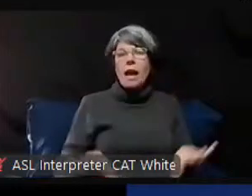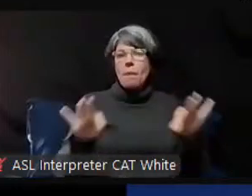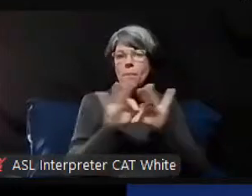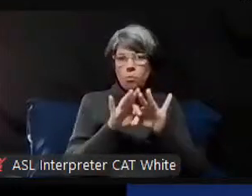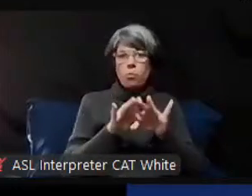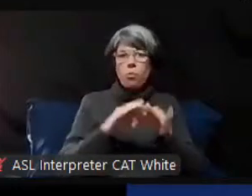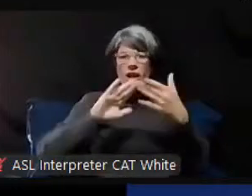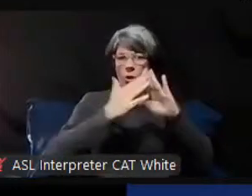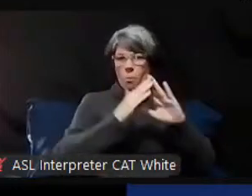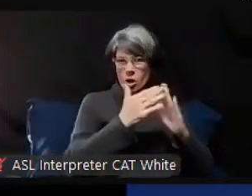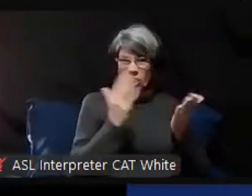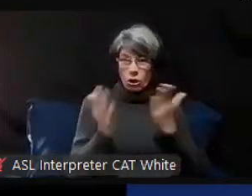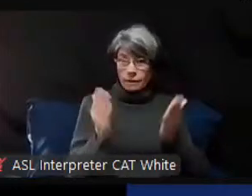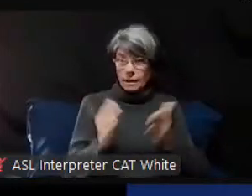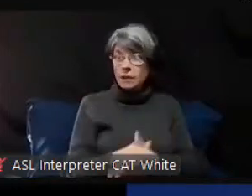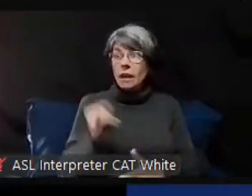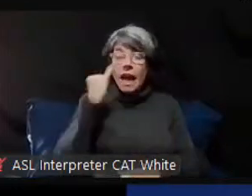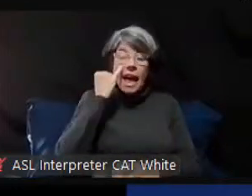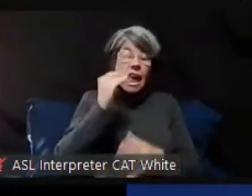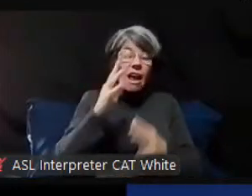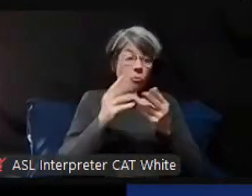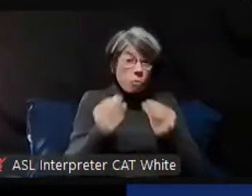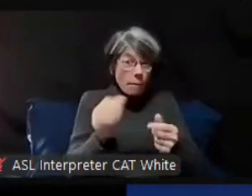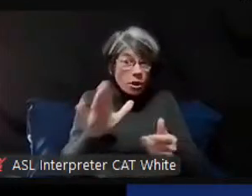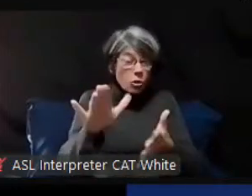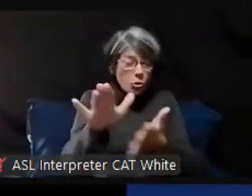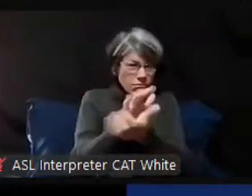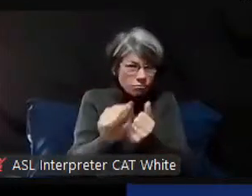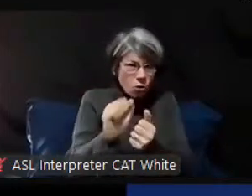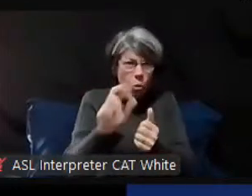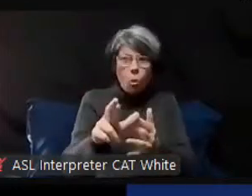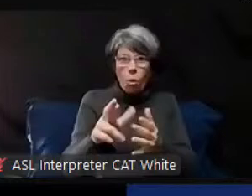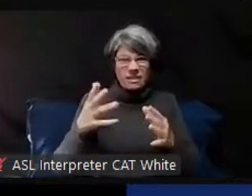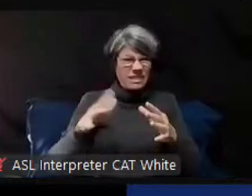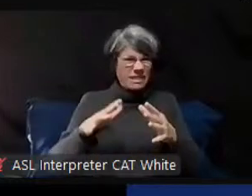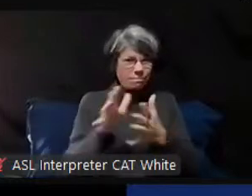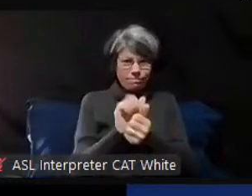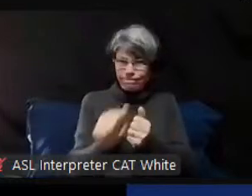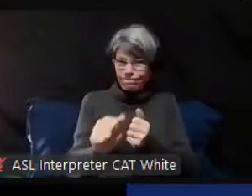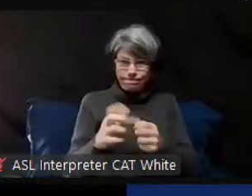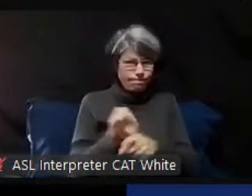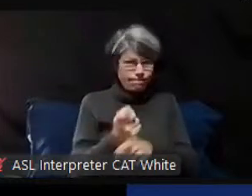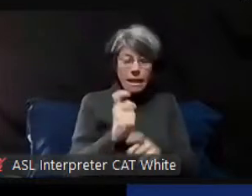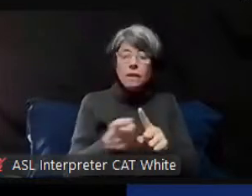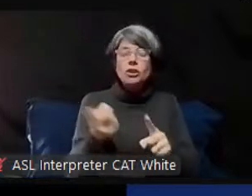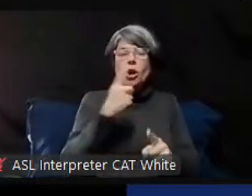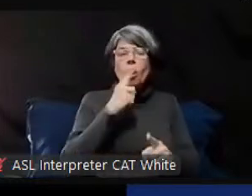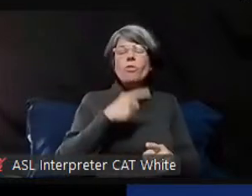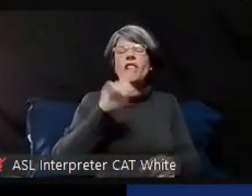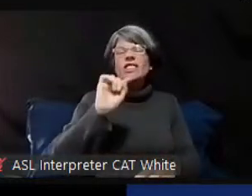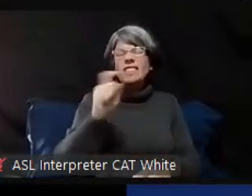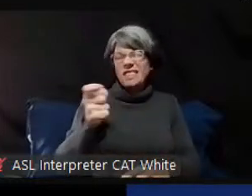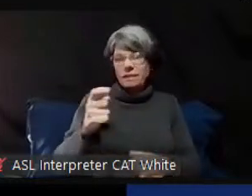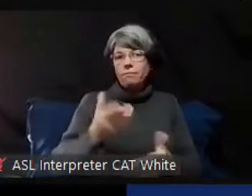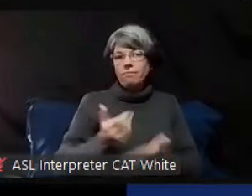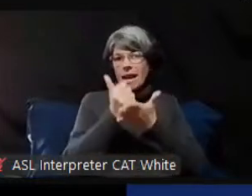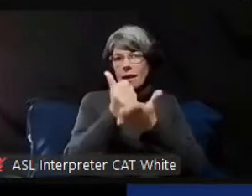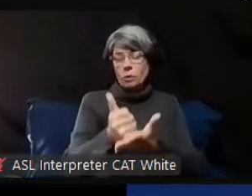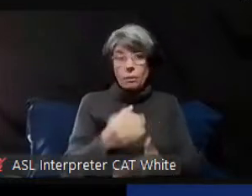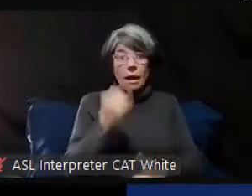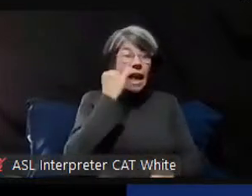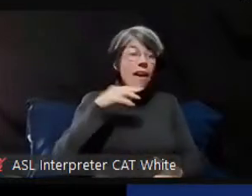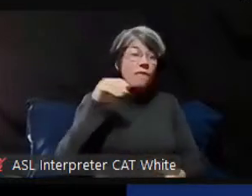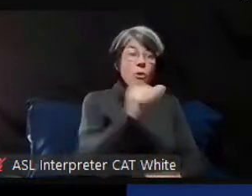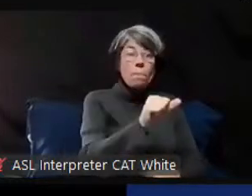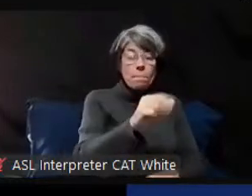For property owners whose property was damaged or destroyed by the fires, there is property tax relief available. If you normally pay your property